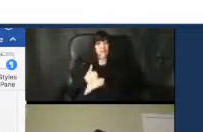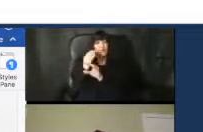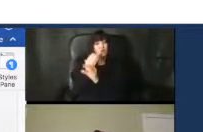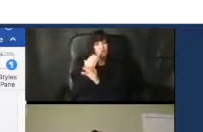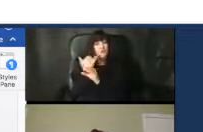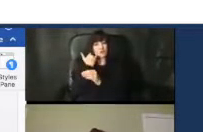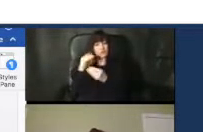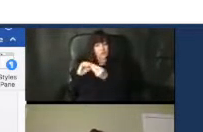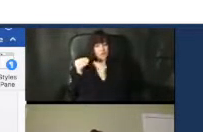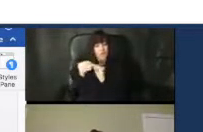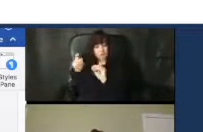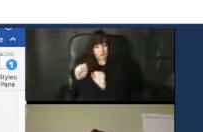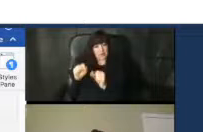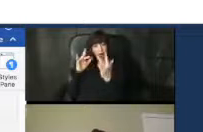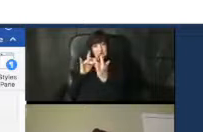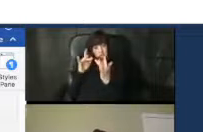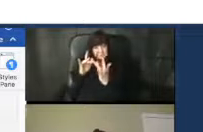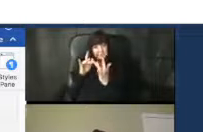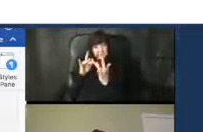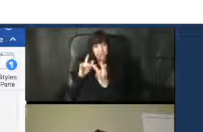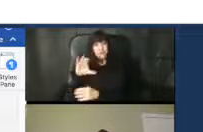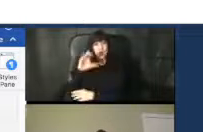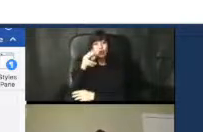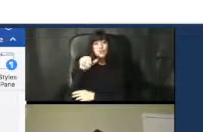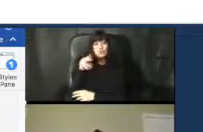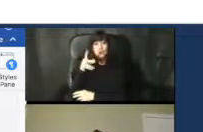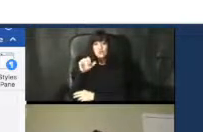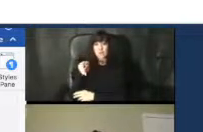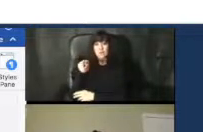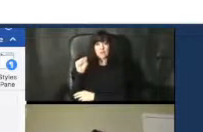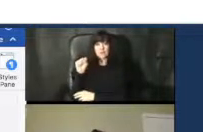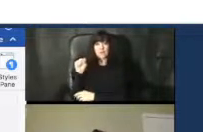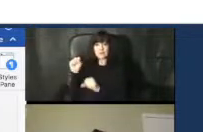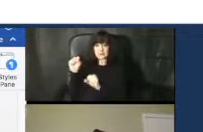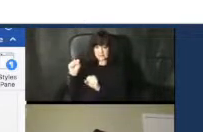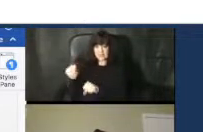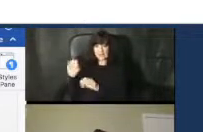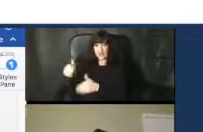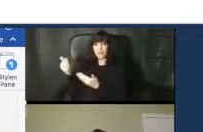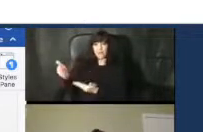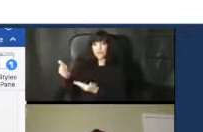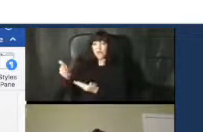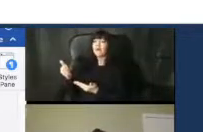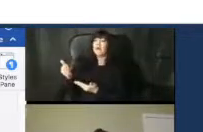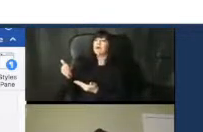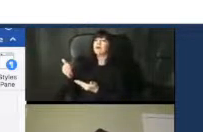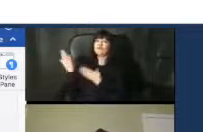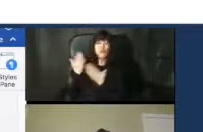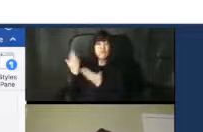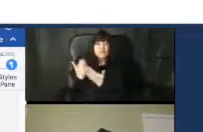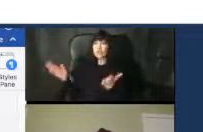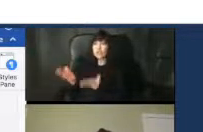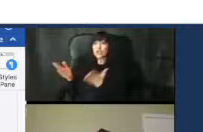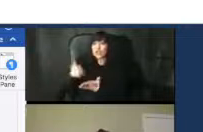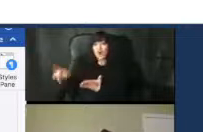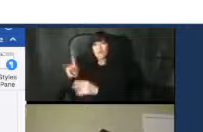her organization, Champions, is providing, encouraging people to continue with their treatment